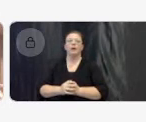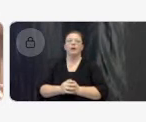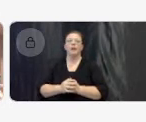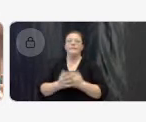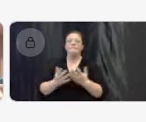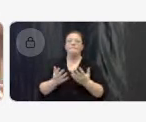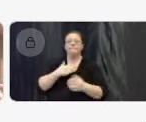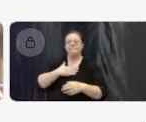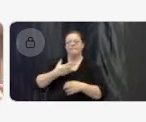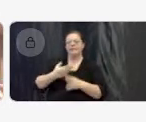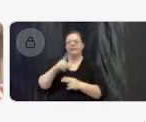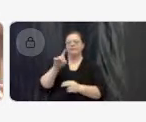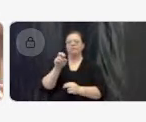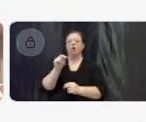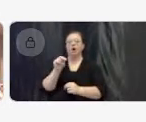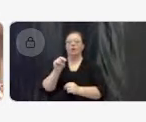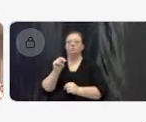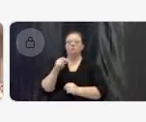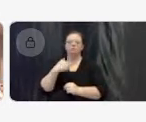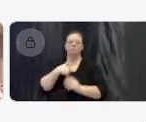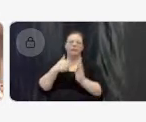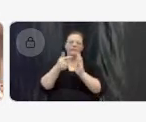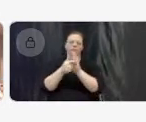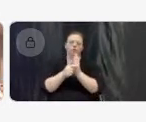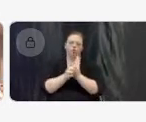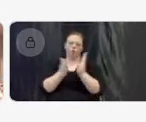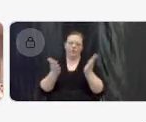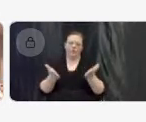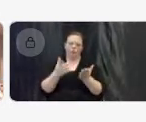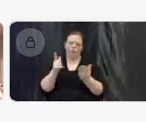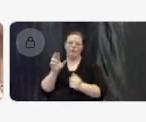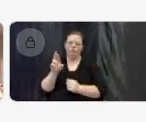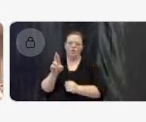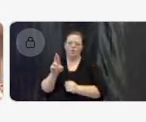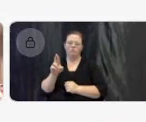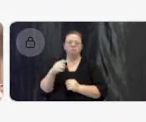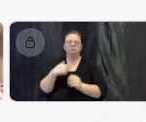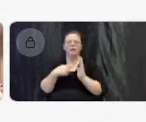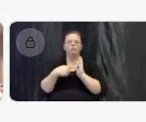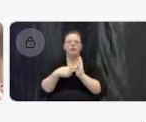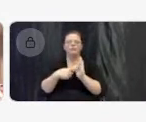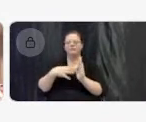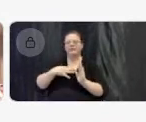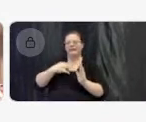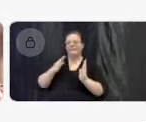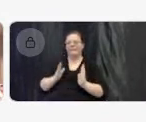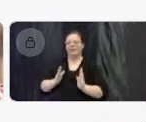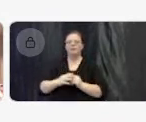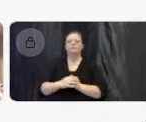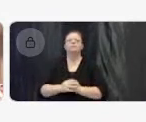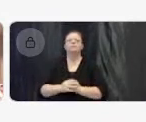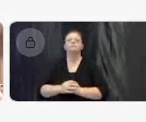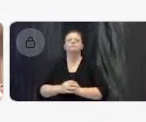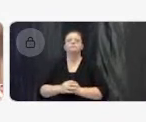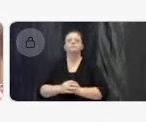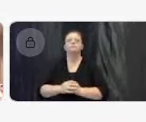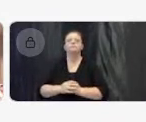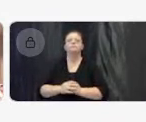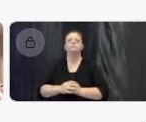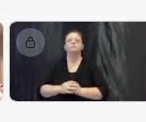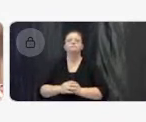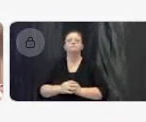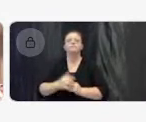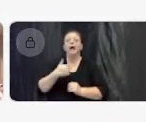My name is Don Albert. I'm an attorney here in Little Rock. I represent the applicant. I'm